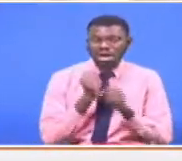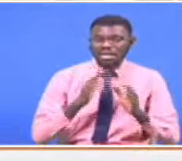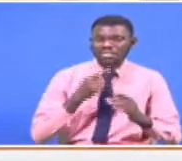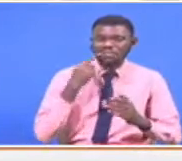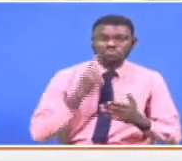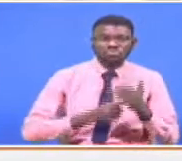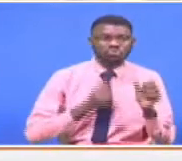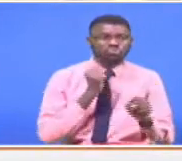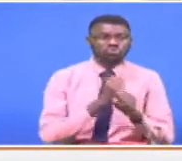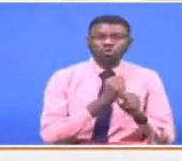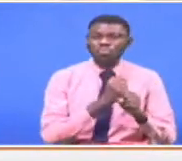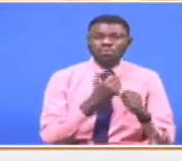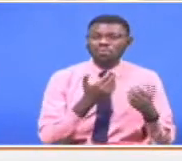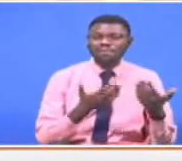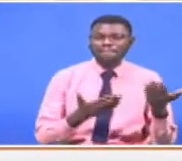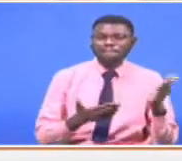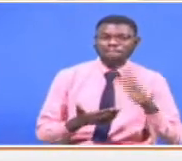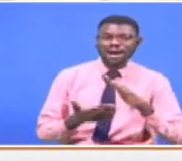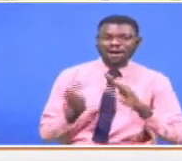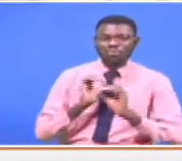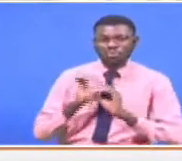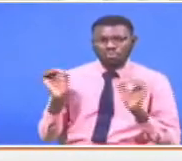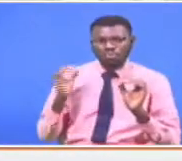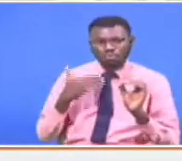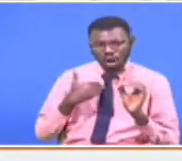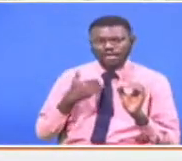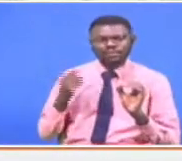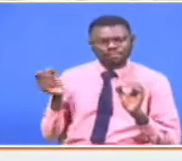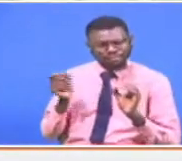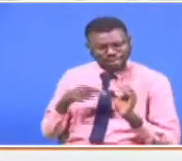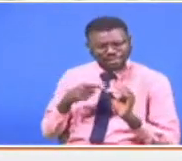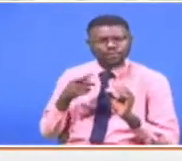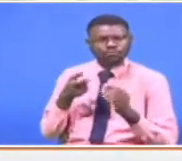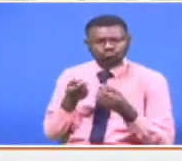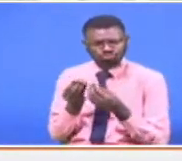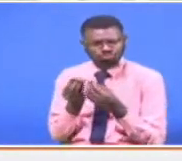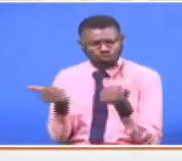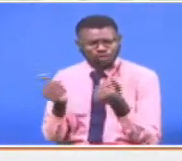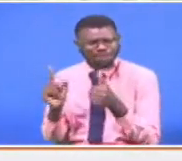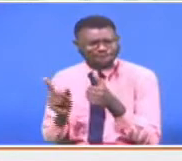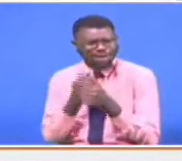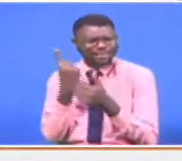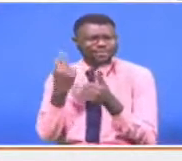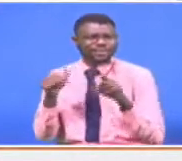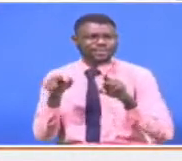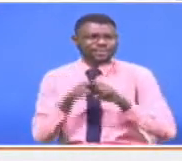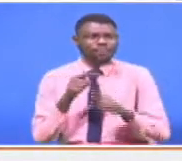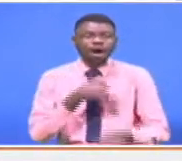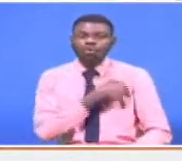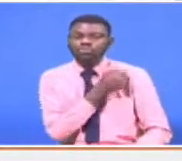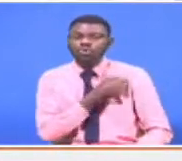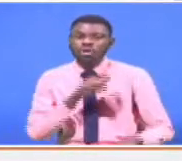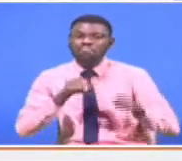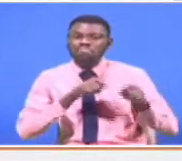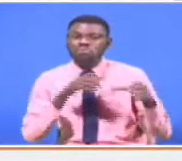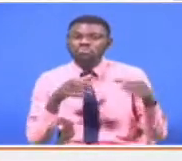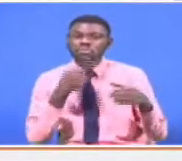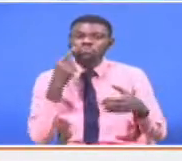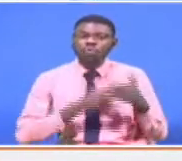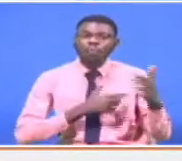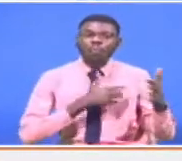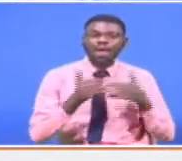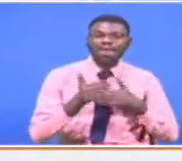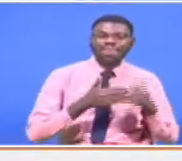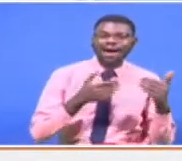resume until their salary arrears are settled, even as the hospital management insists they have to resume whether paid or